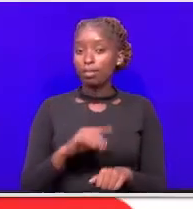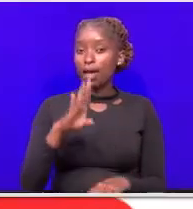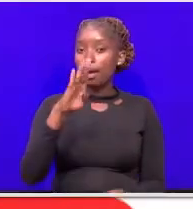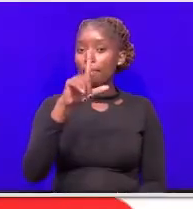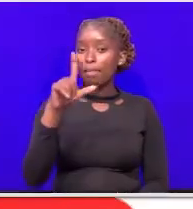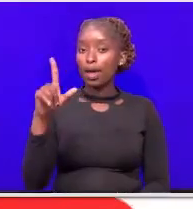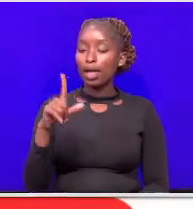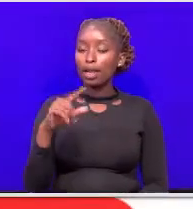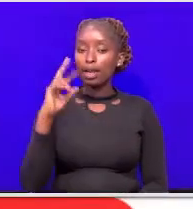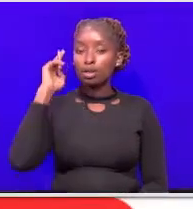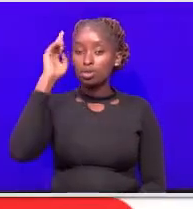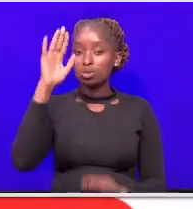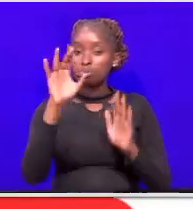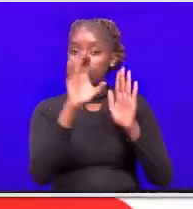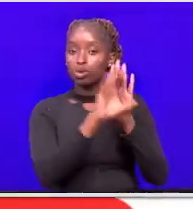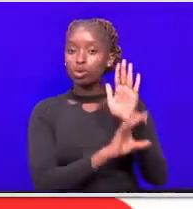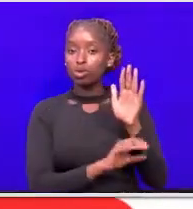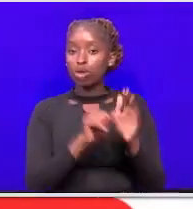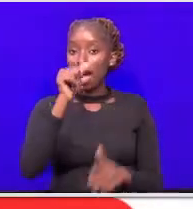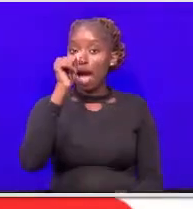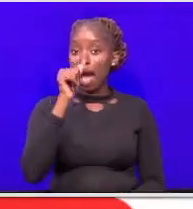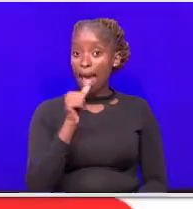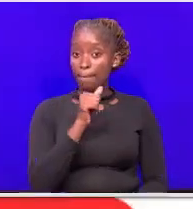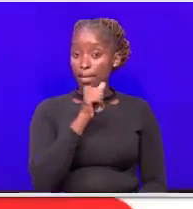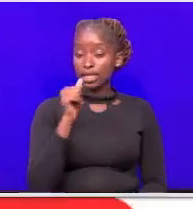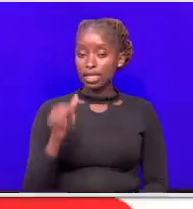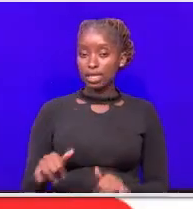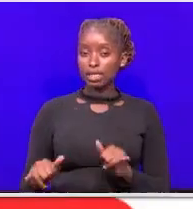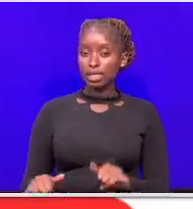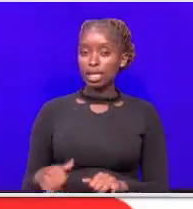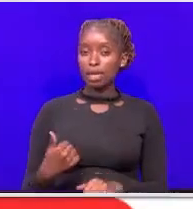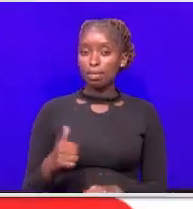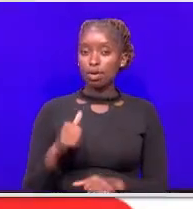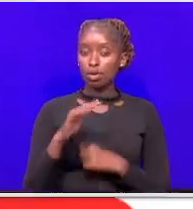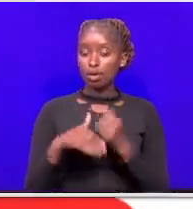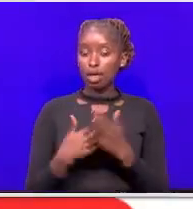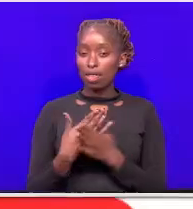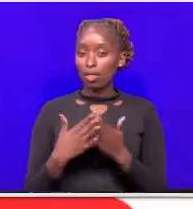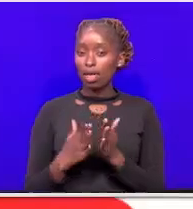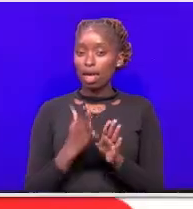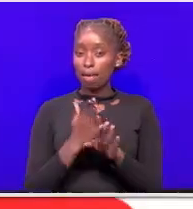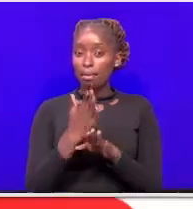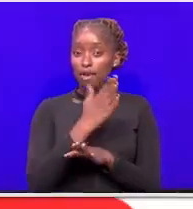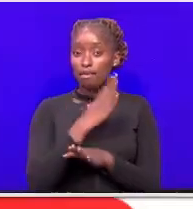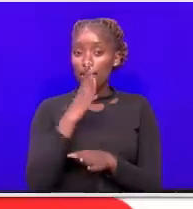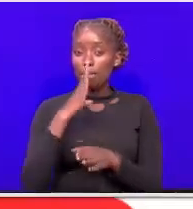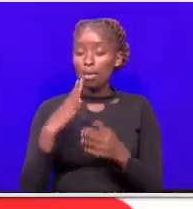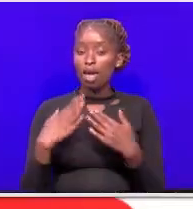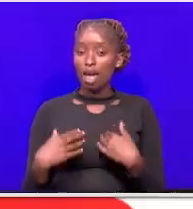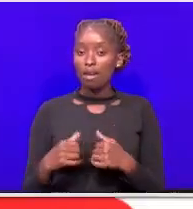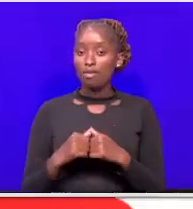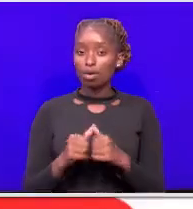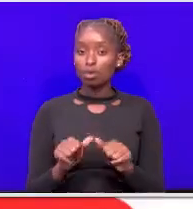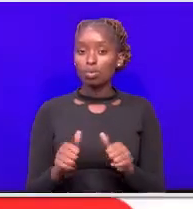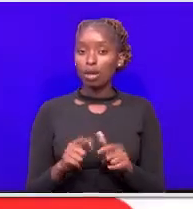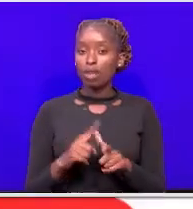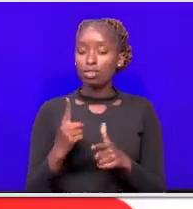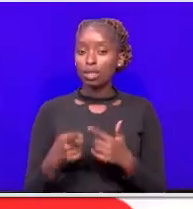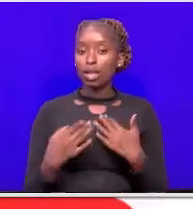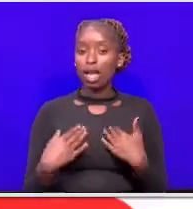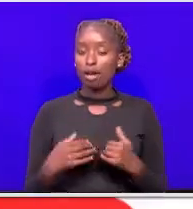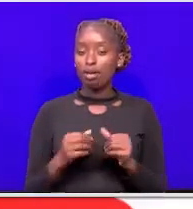regards to constitution of IEBC is still within the Senate before it's deliberated, then assented